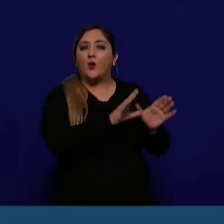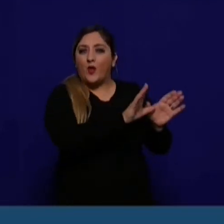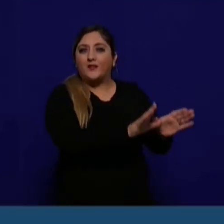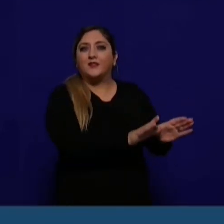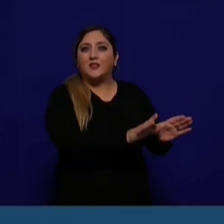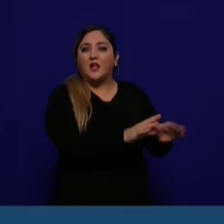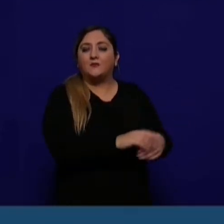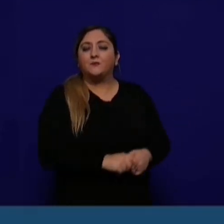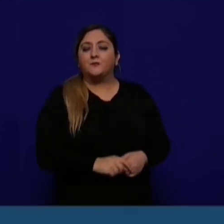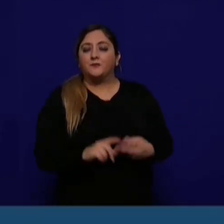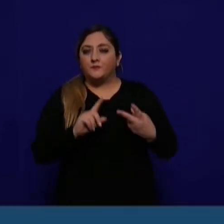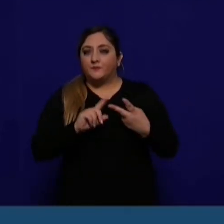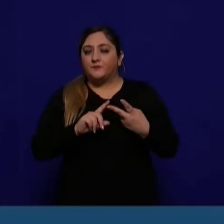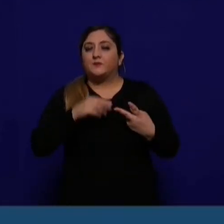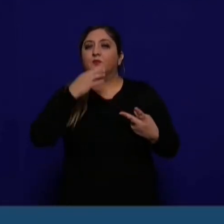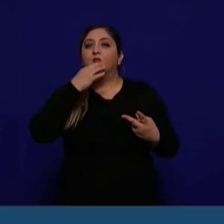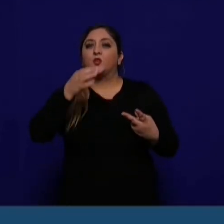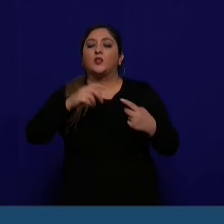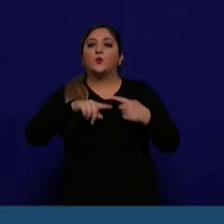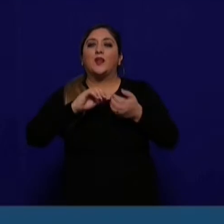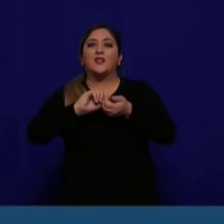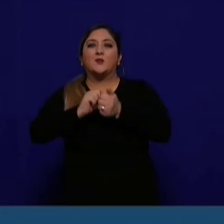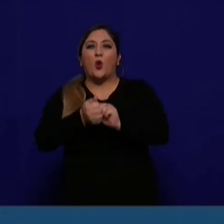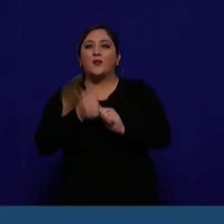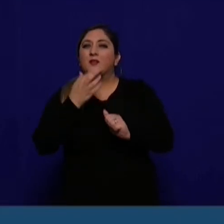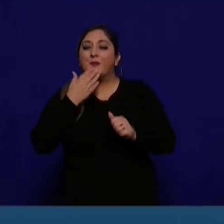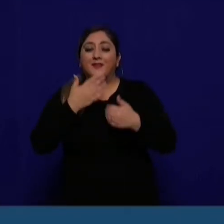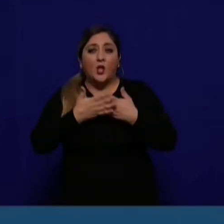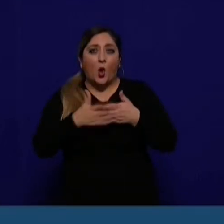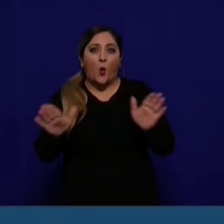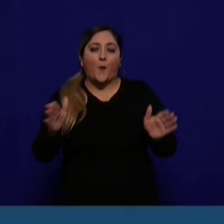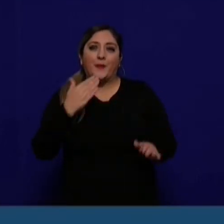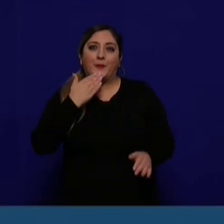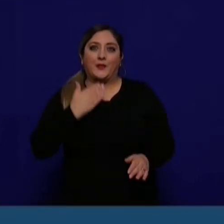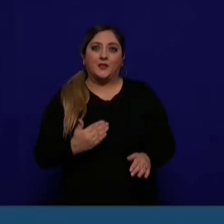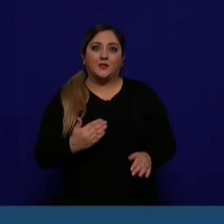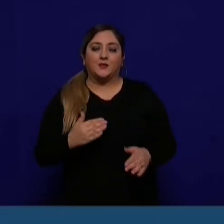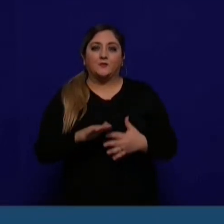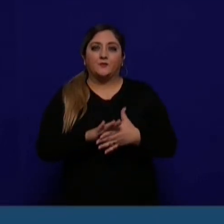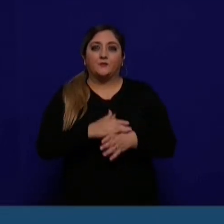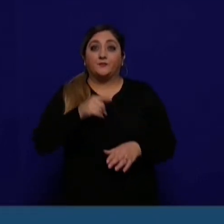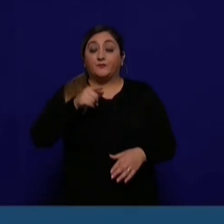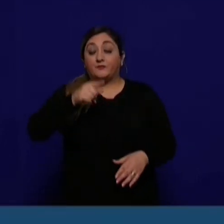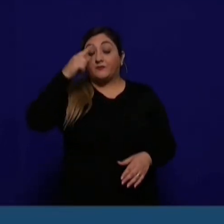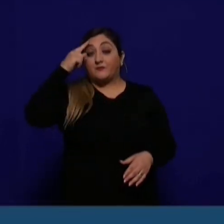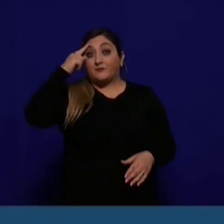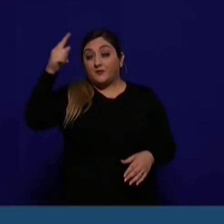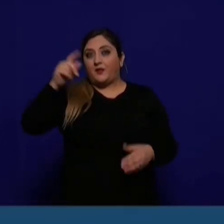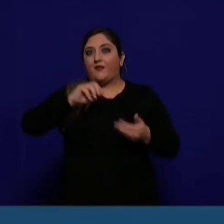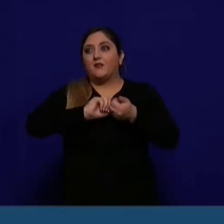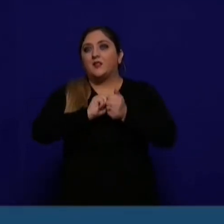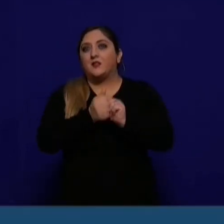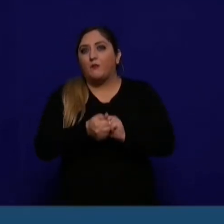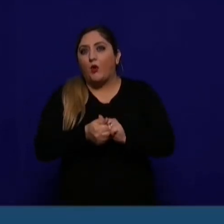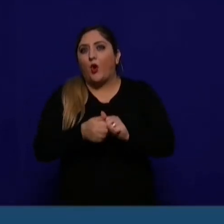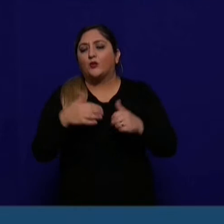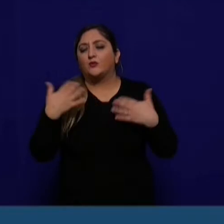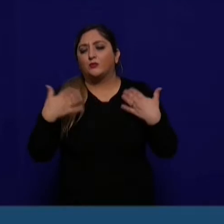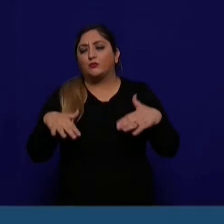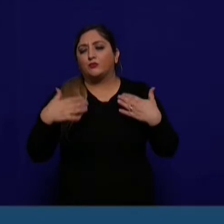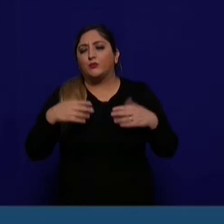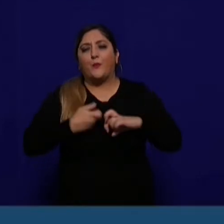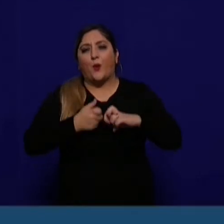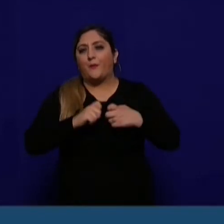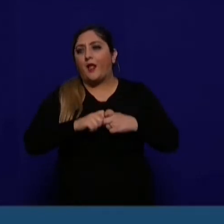tikkonferma meta se tibdew tirrilaxxaw xi miżuri fuq dawn għaliex kif taf id-dieta tħalli effett fuq is-saħħa mentali